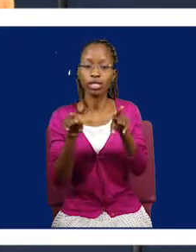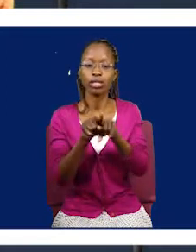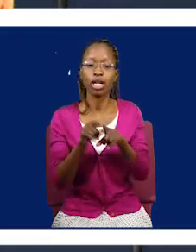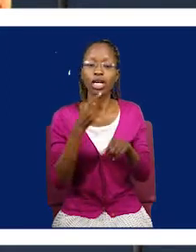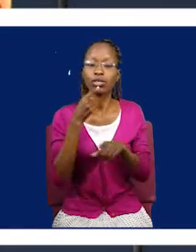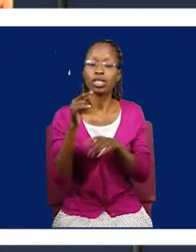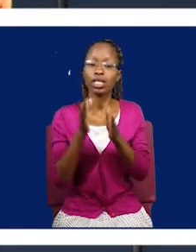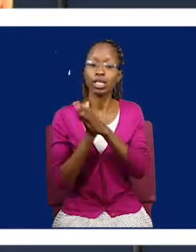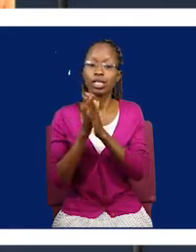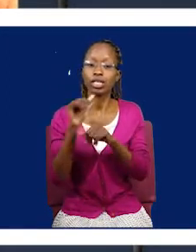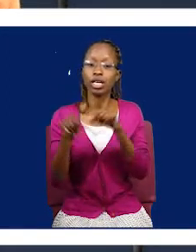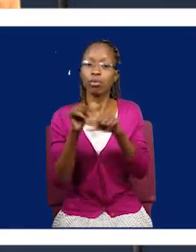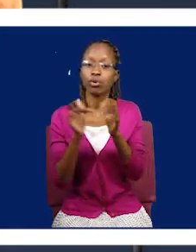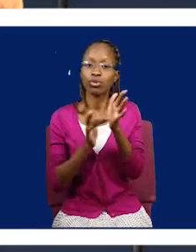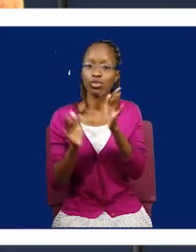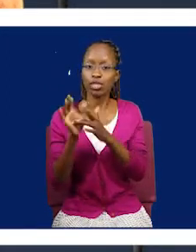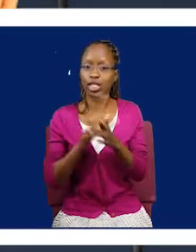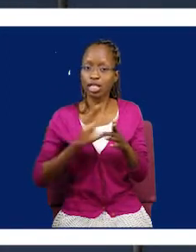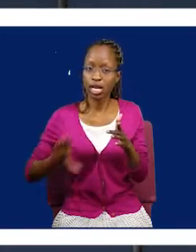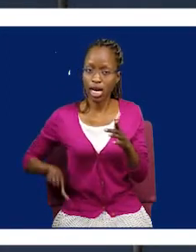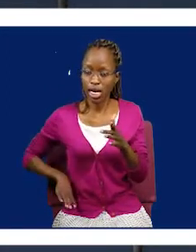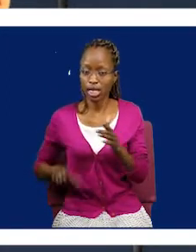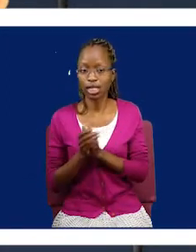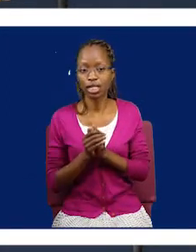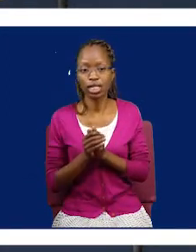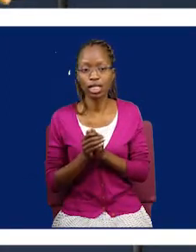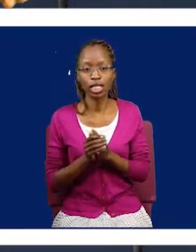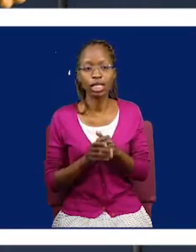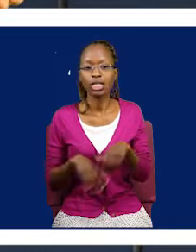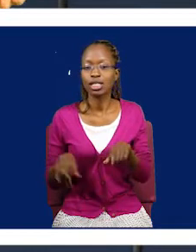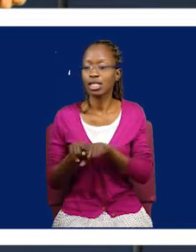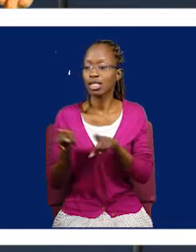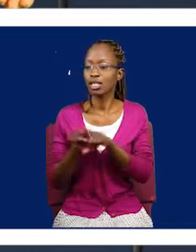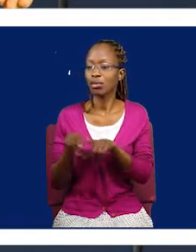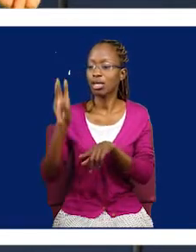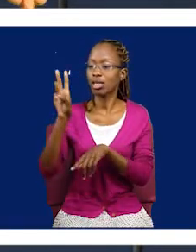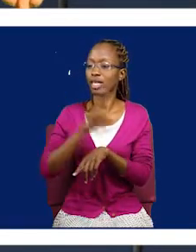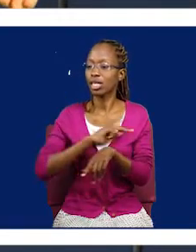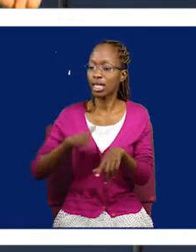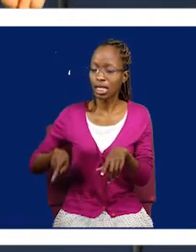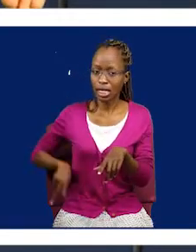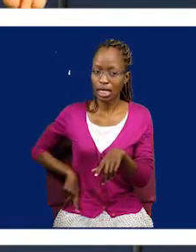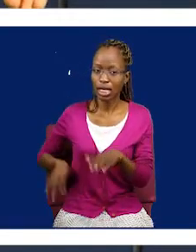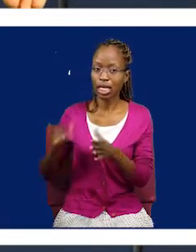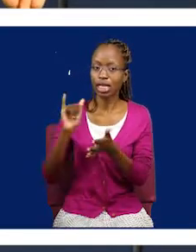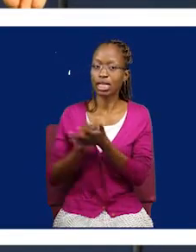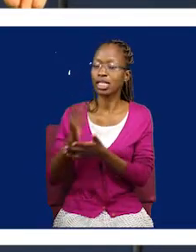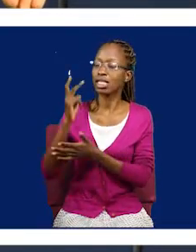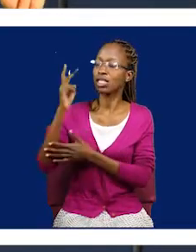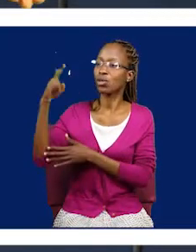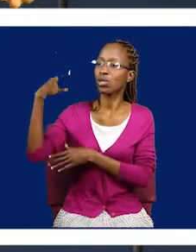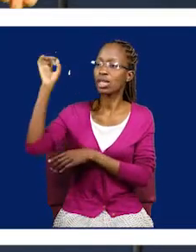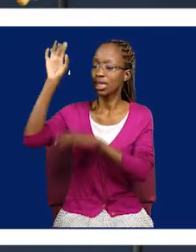then to tell the story about Jesus Christ. Just like the three kings that they saw the